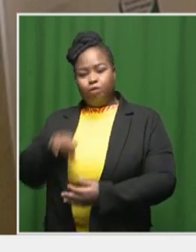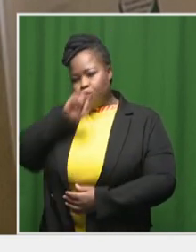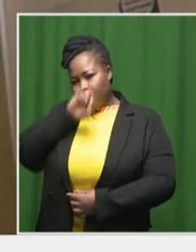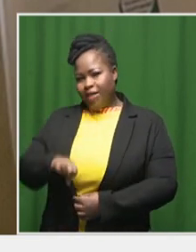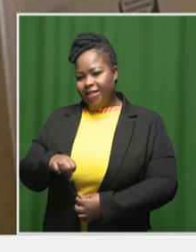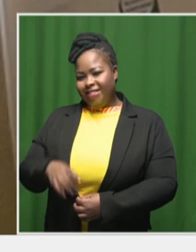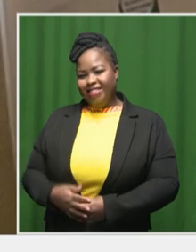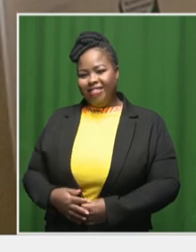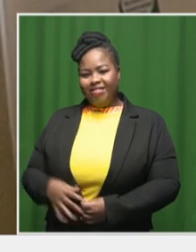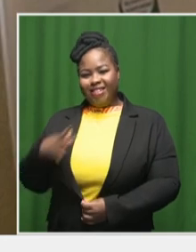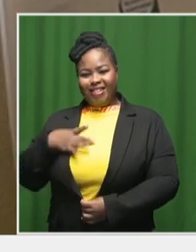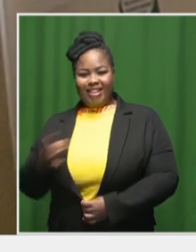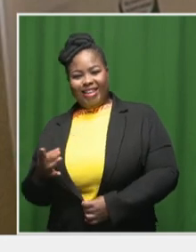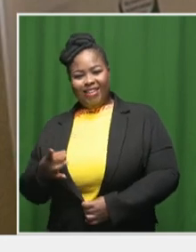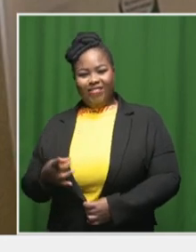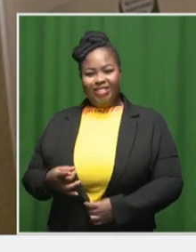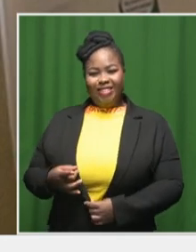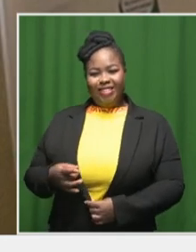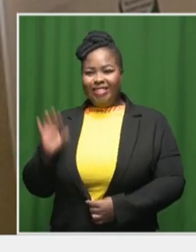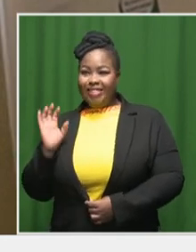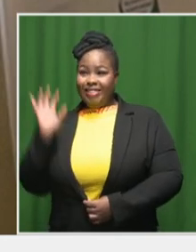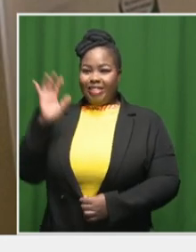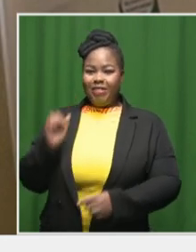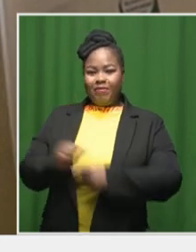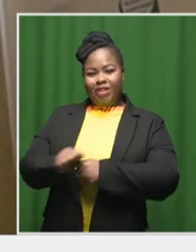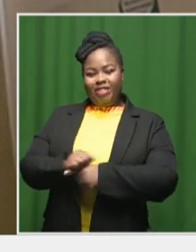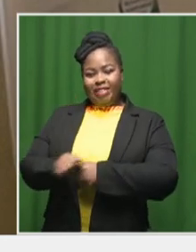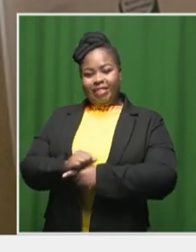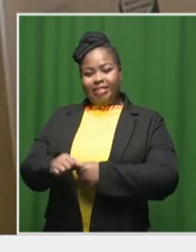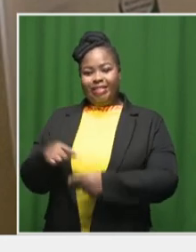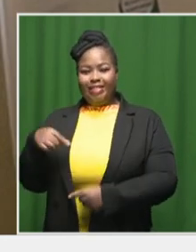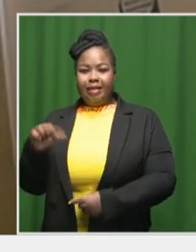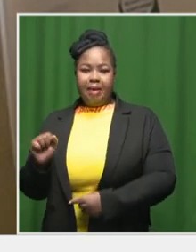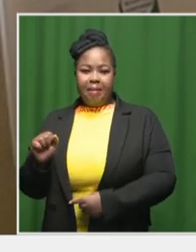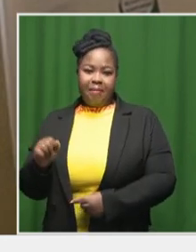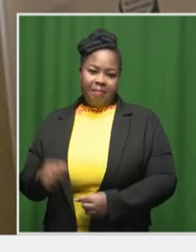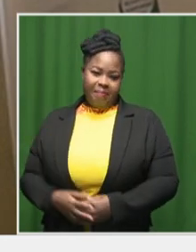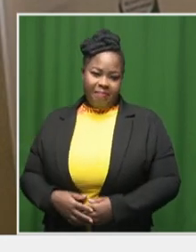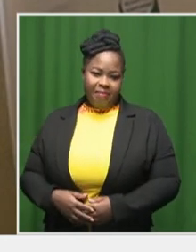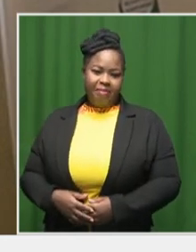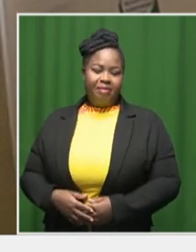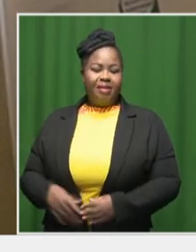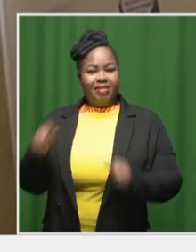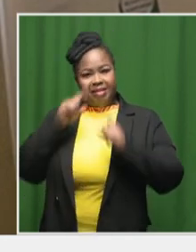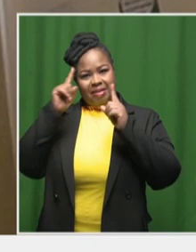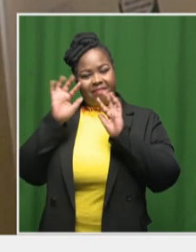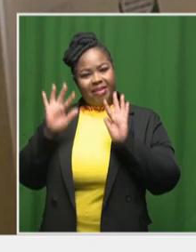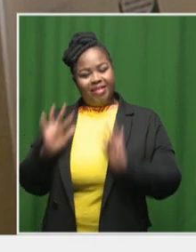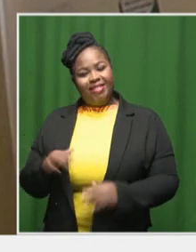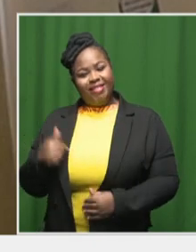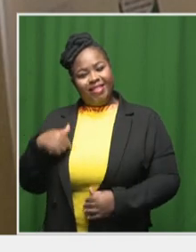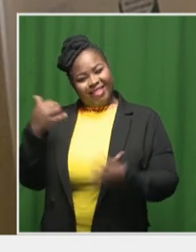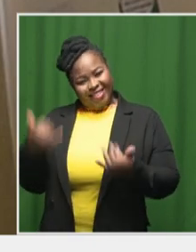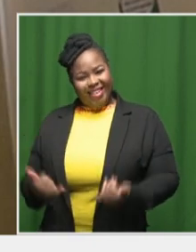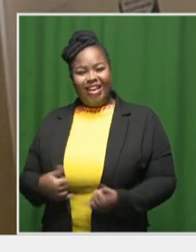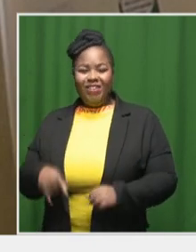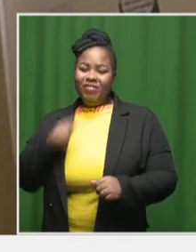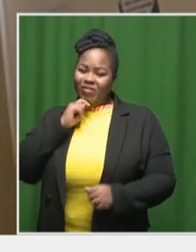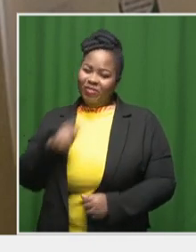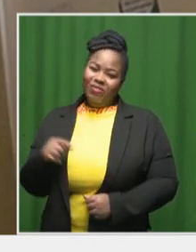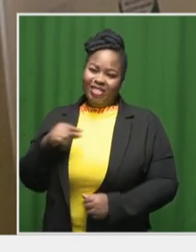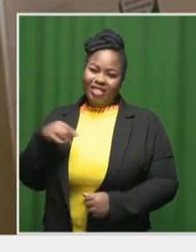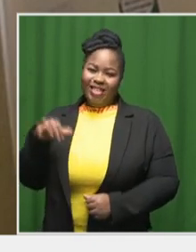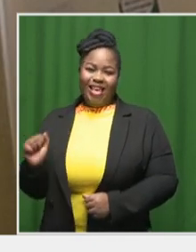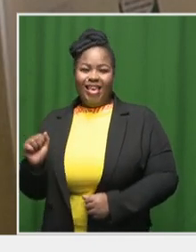and school. I loved just to take shots and to practice playing guard attack. So it's amazing how it worked out that I'm actually now playing goal attack and